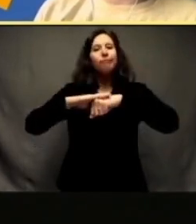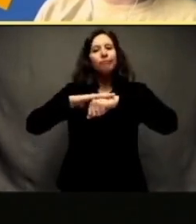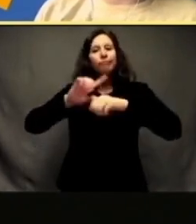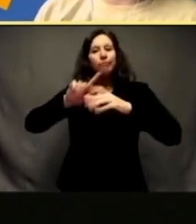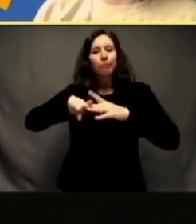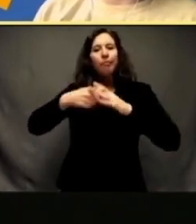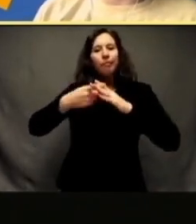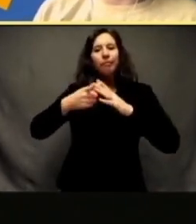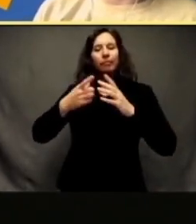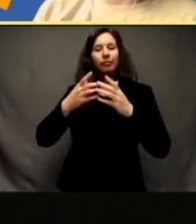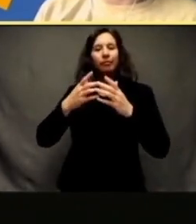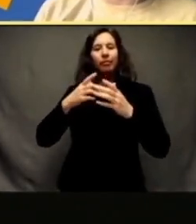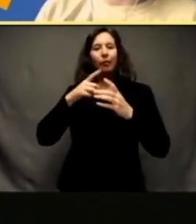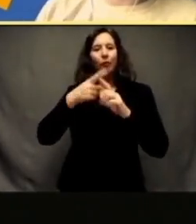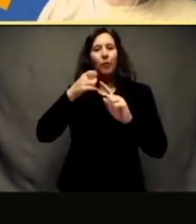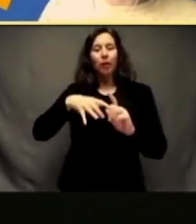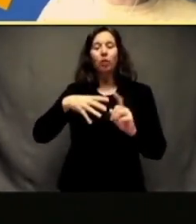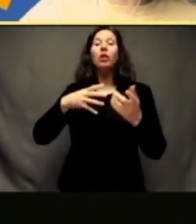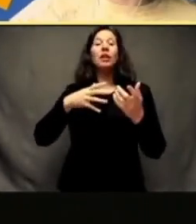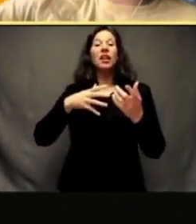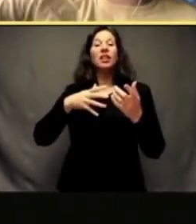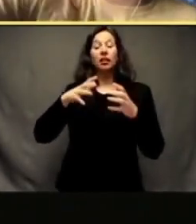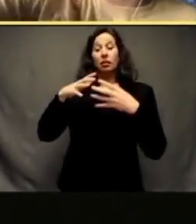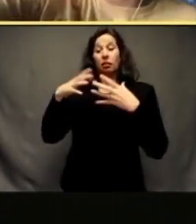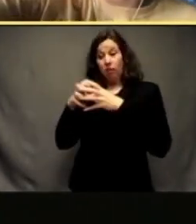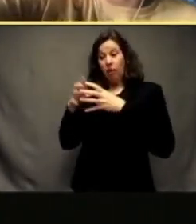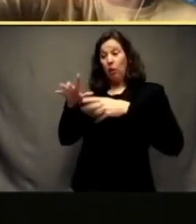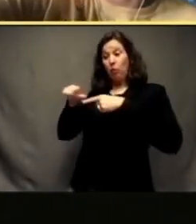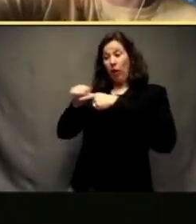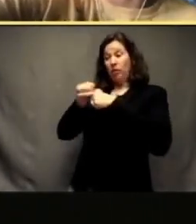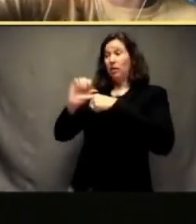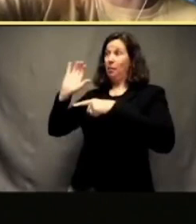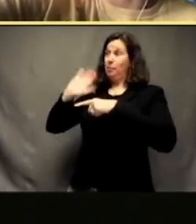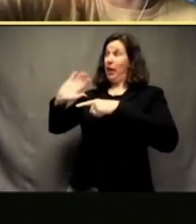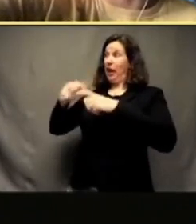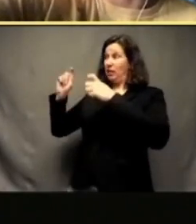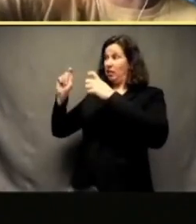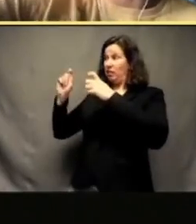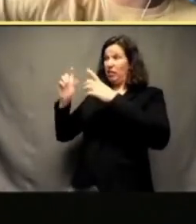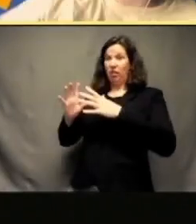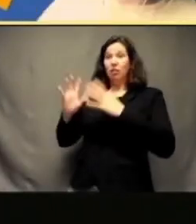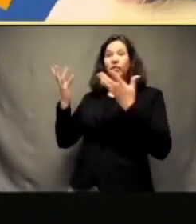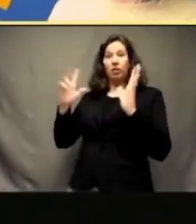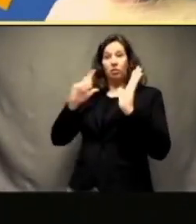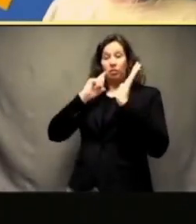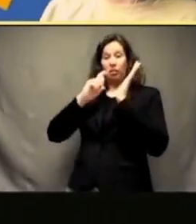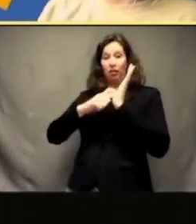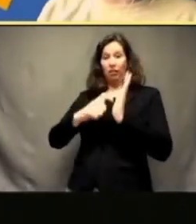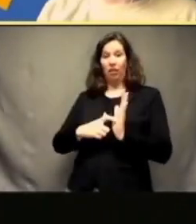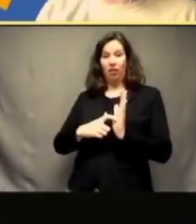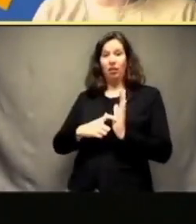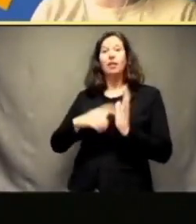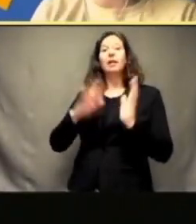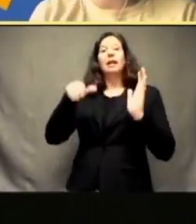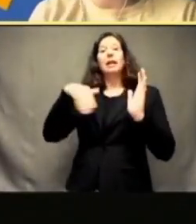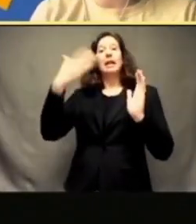is a curated set of practices that past facilitators have identified. You can go to the next